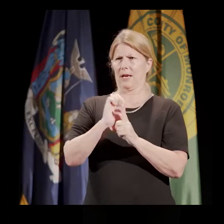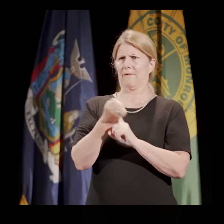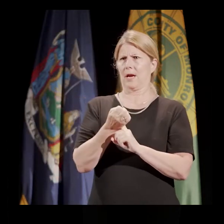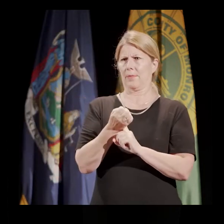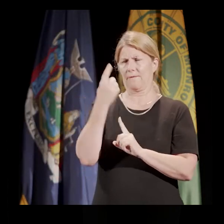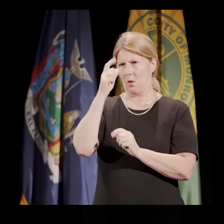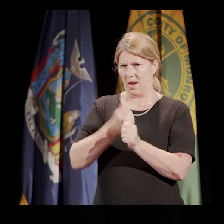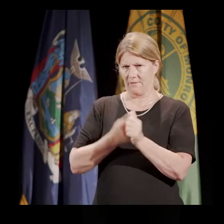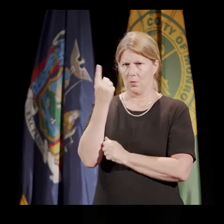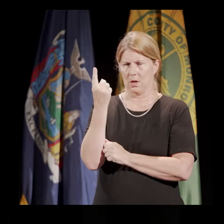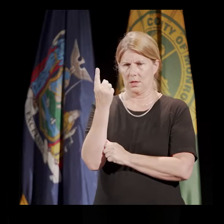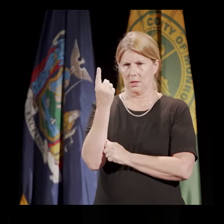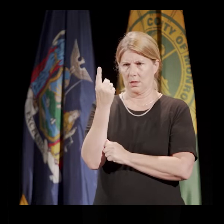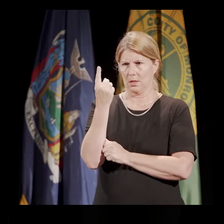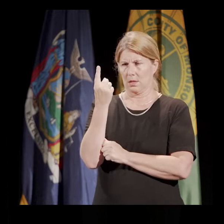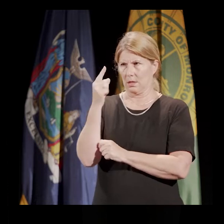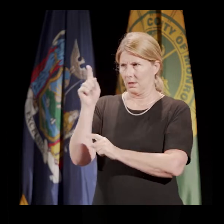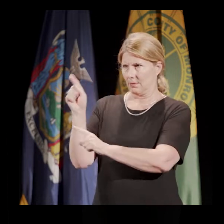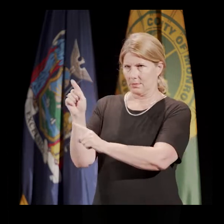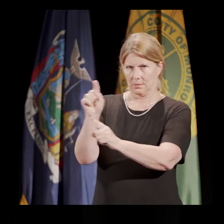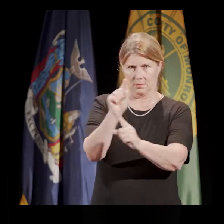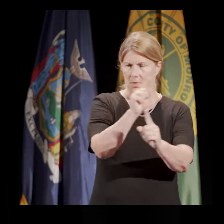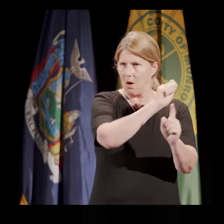resident and employer can prosper.